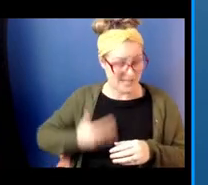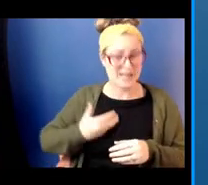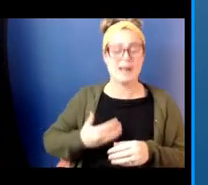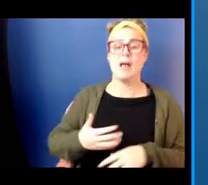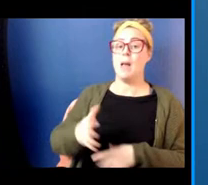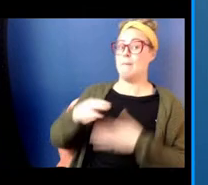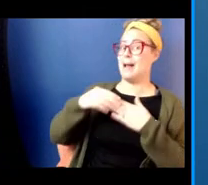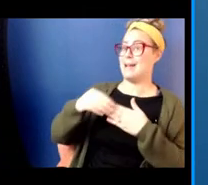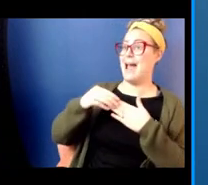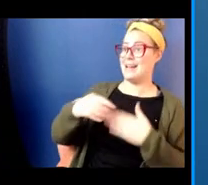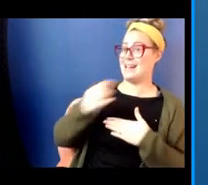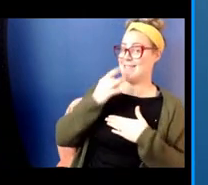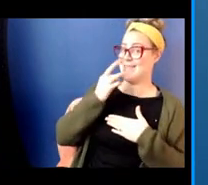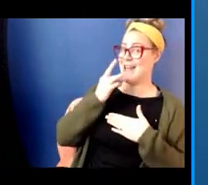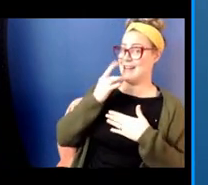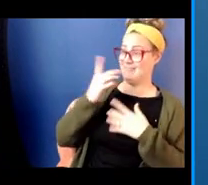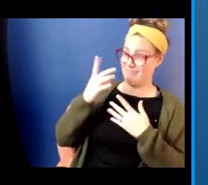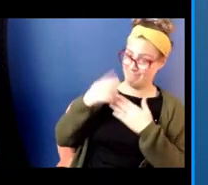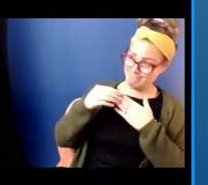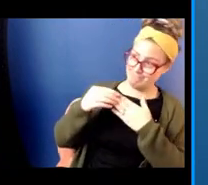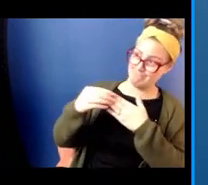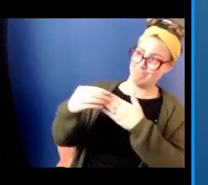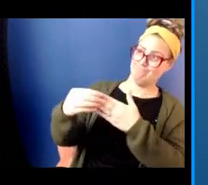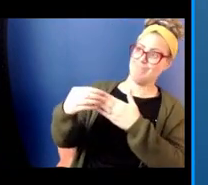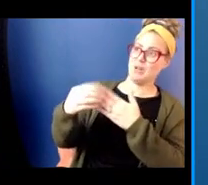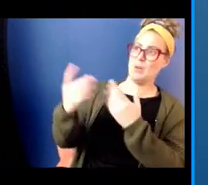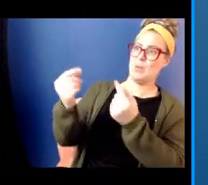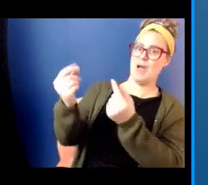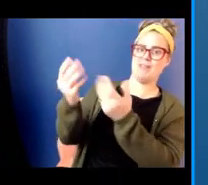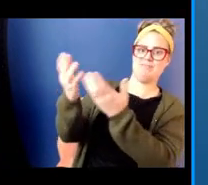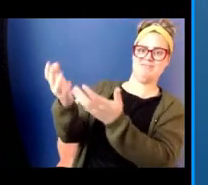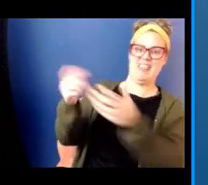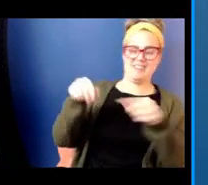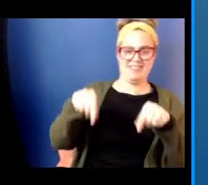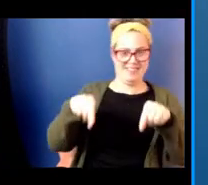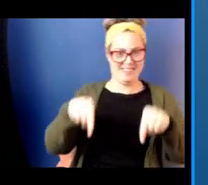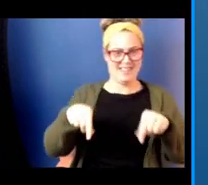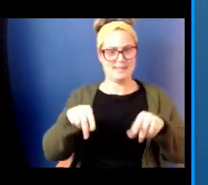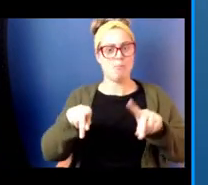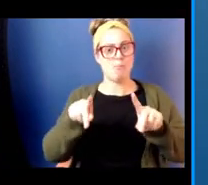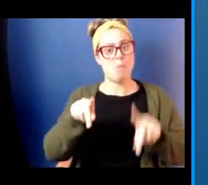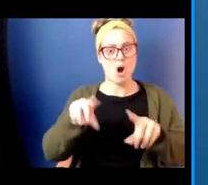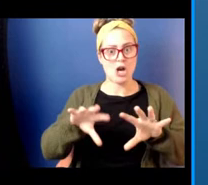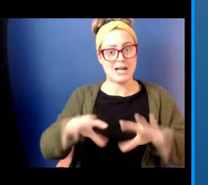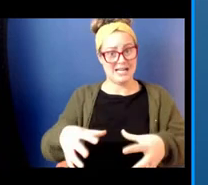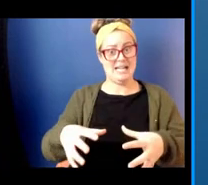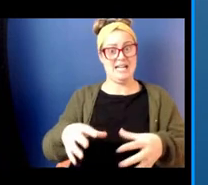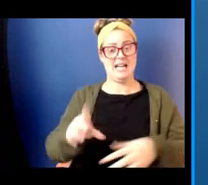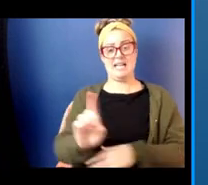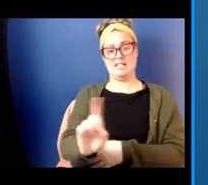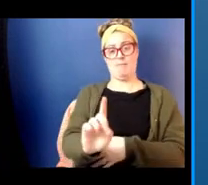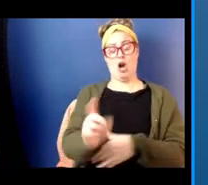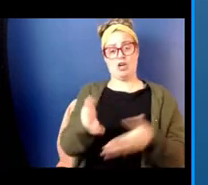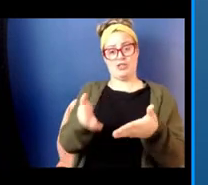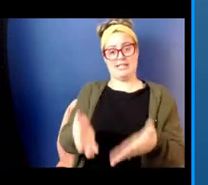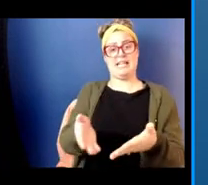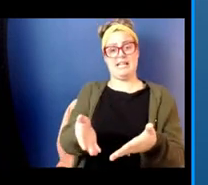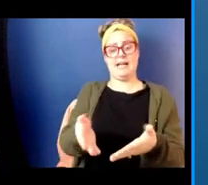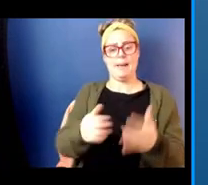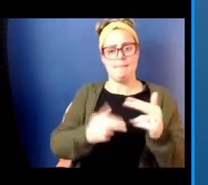that this party this is a party built on Democracy it's a party built on freedom it's a party built on